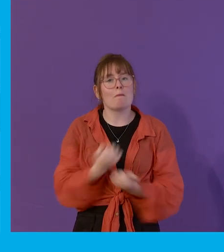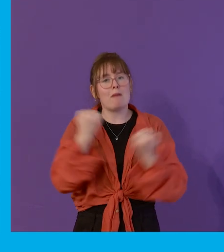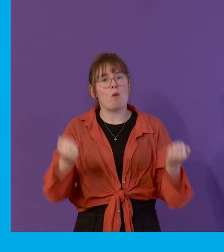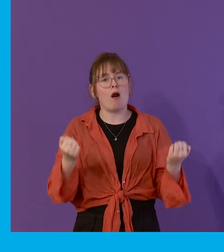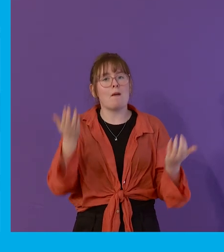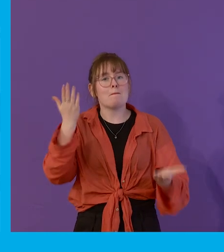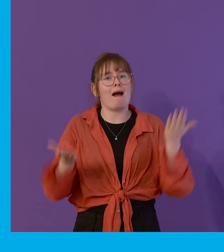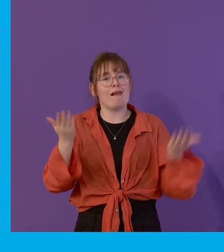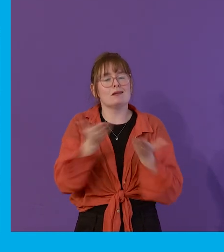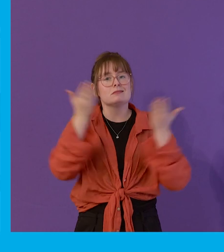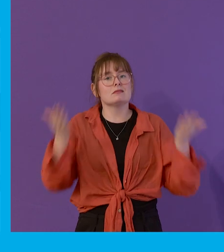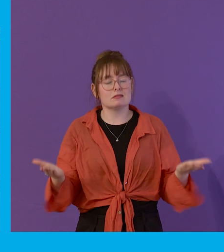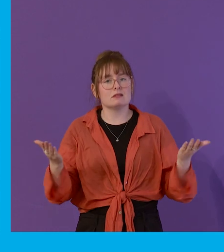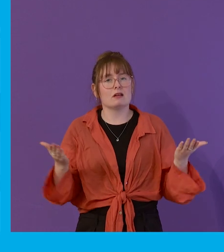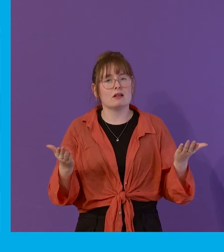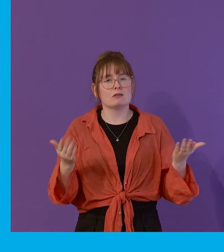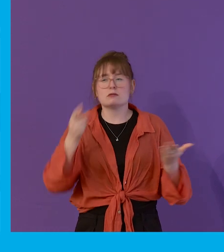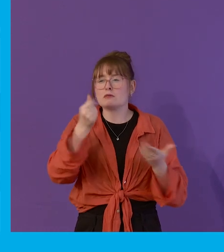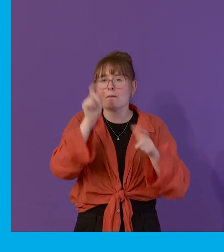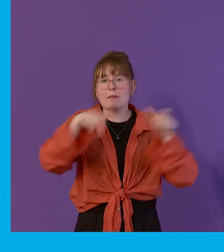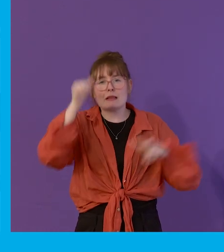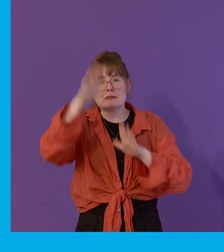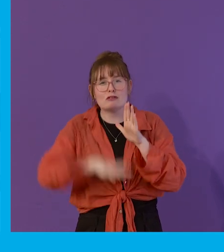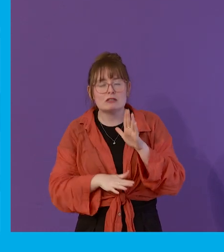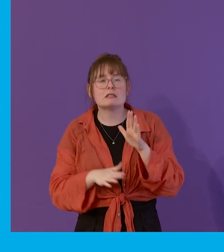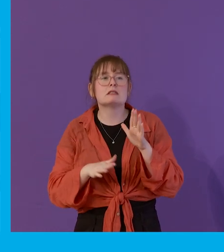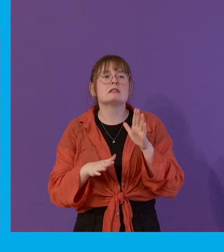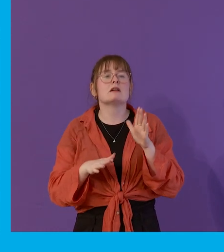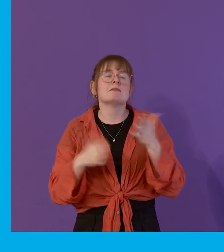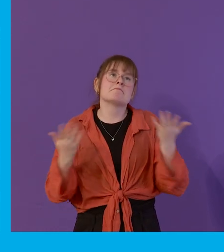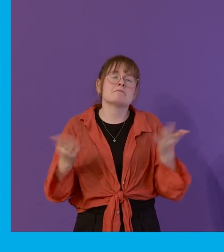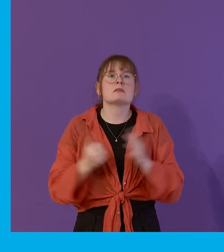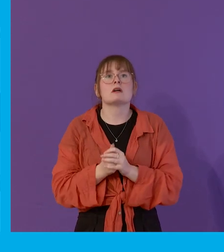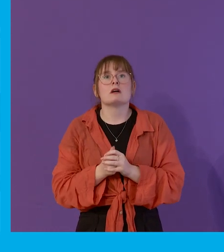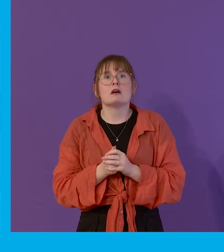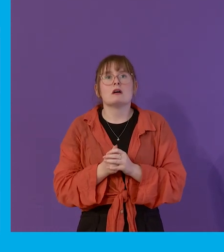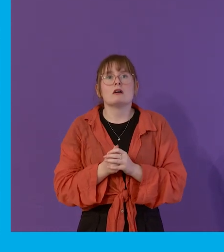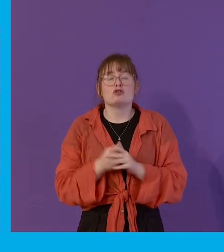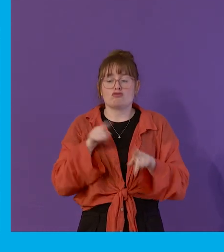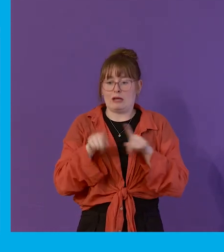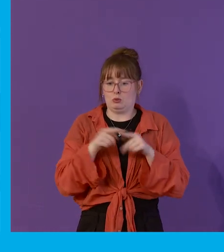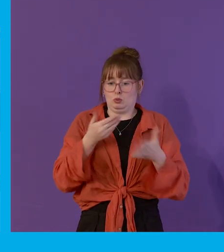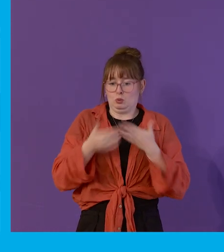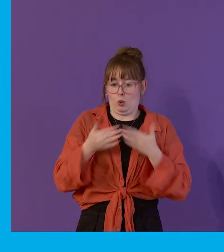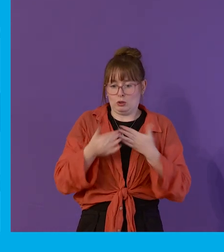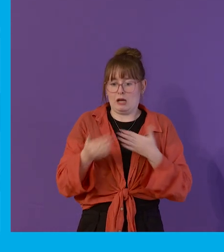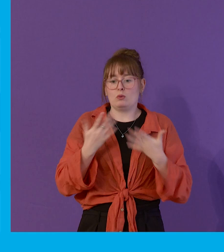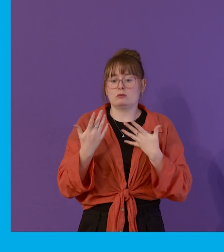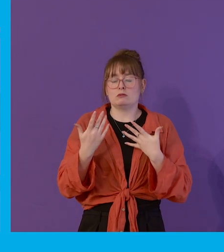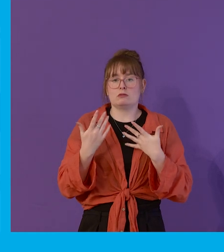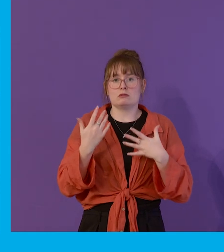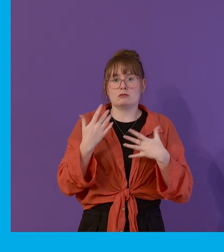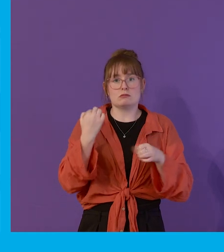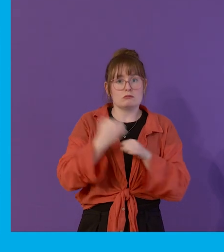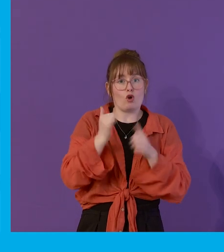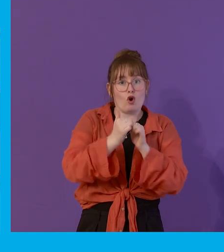people might experience, both in terms of dealing with the council as the corporate body, because, I